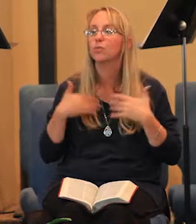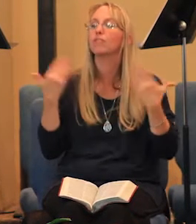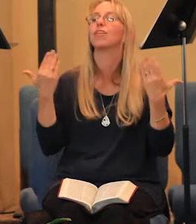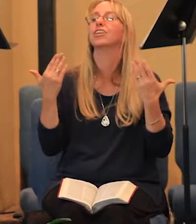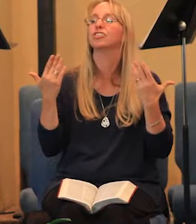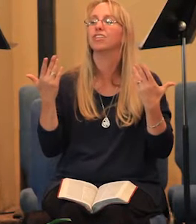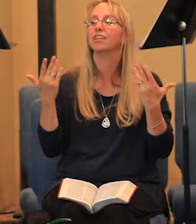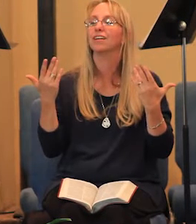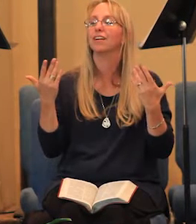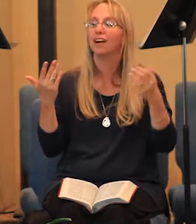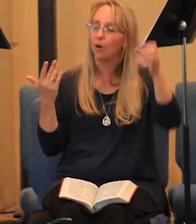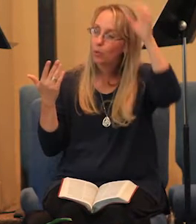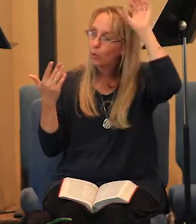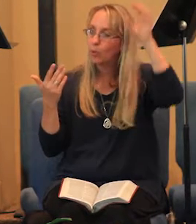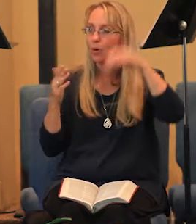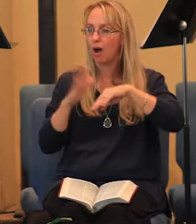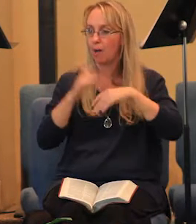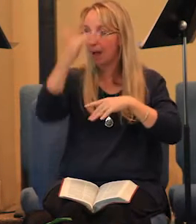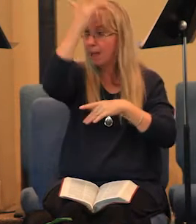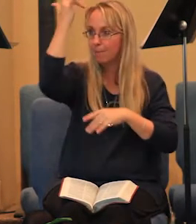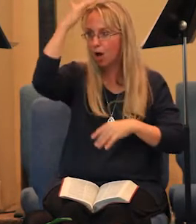as that was on my bald head,